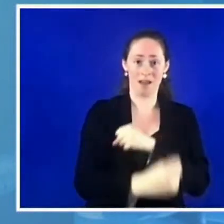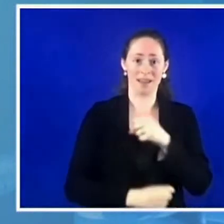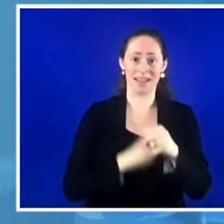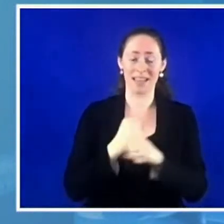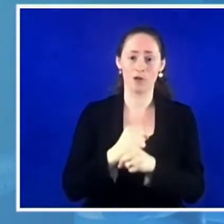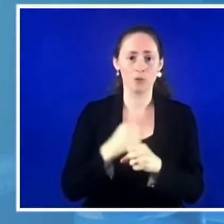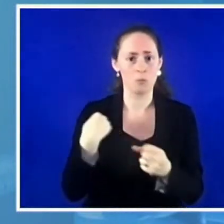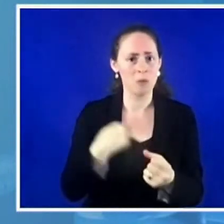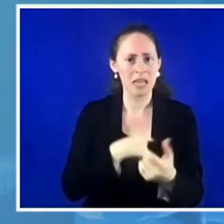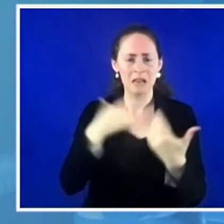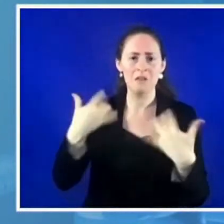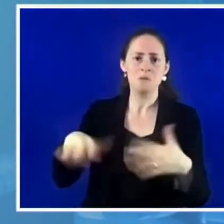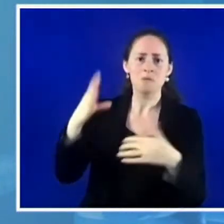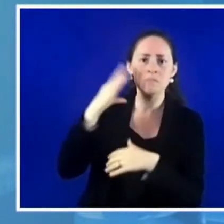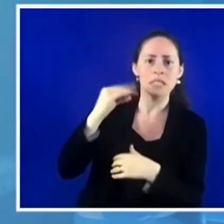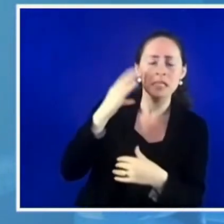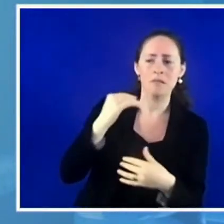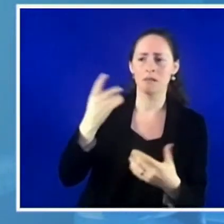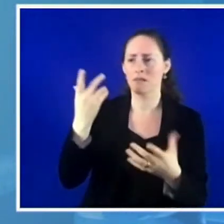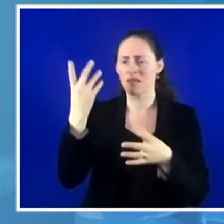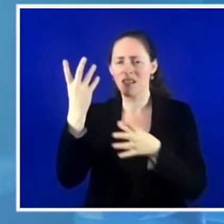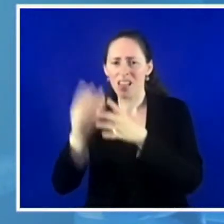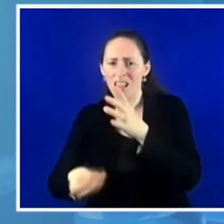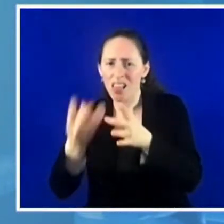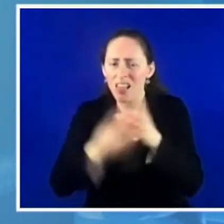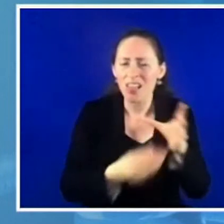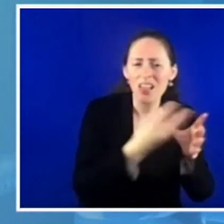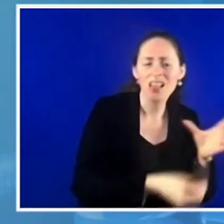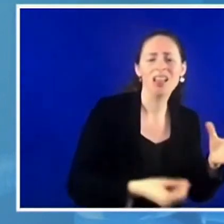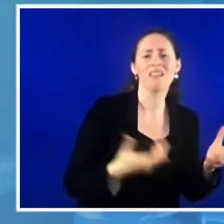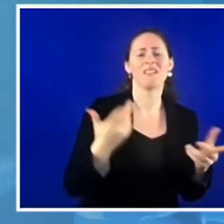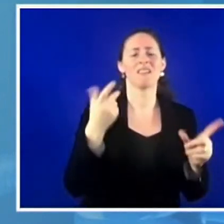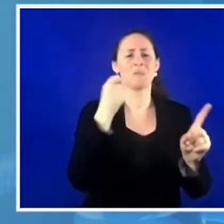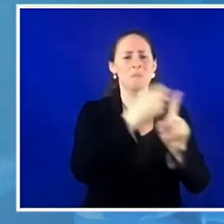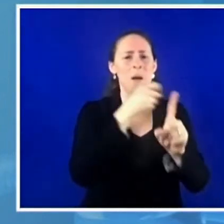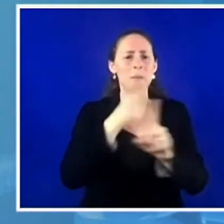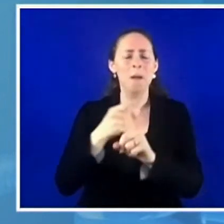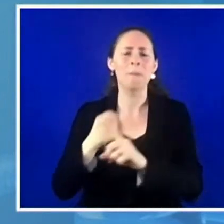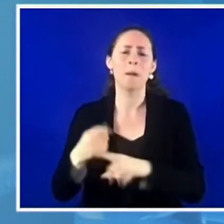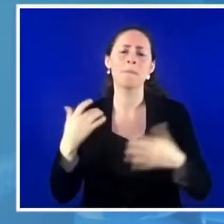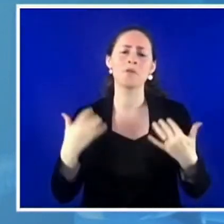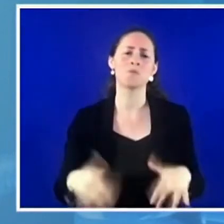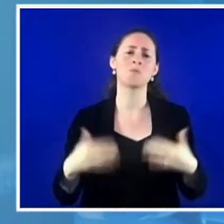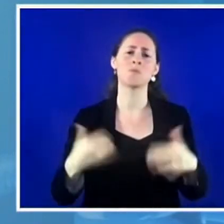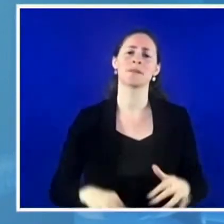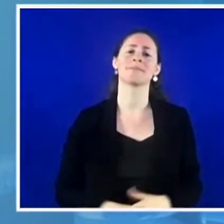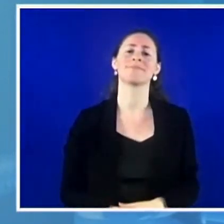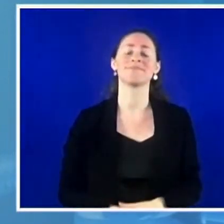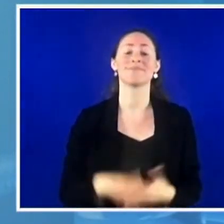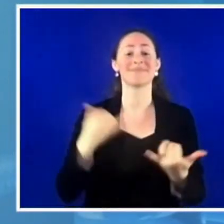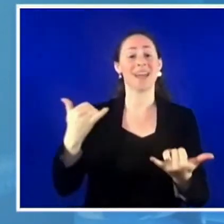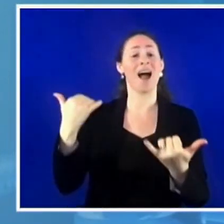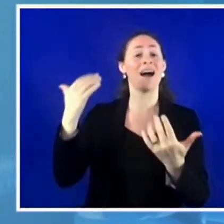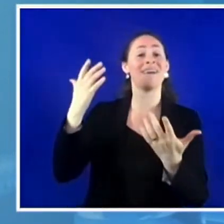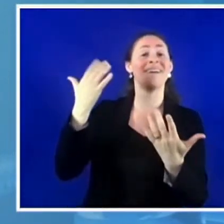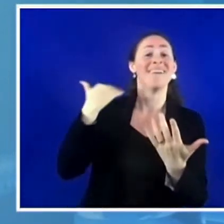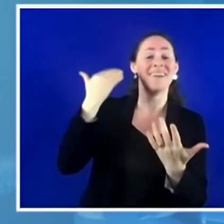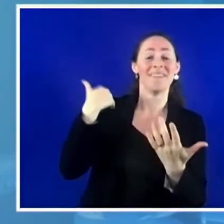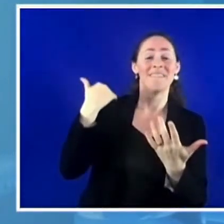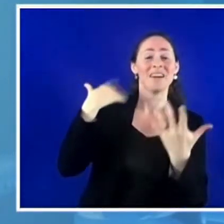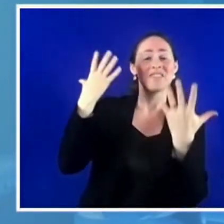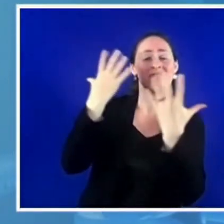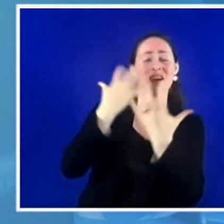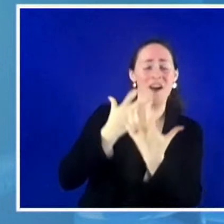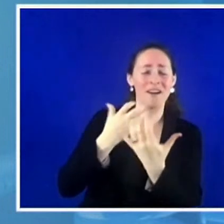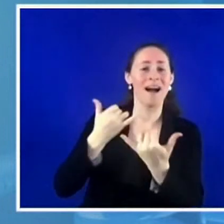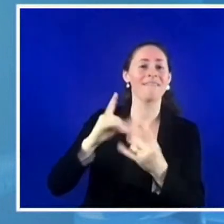signs of hope. Over 172 million people in our country have been vaccinated with at least 1 dose. And deaths from